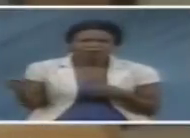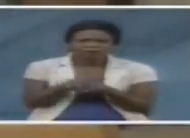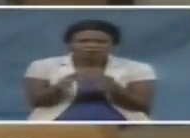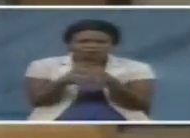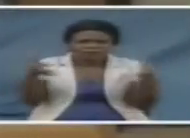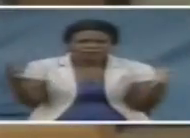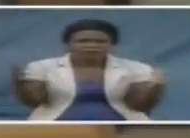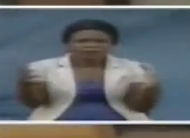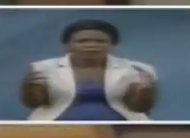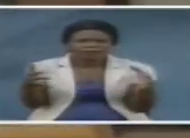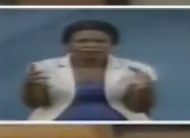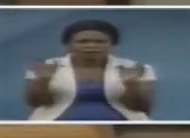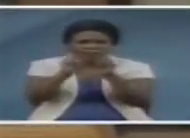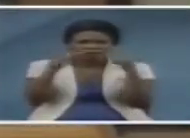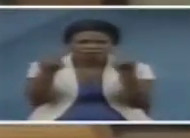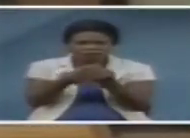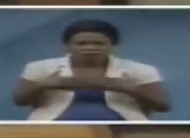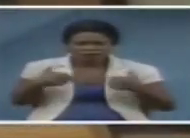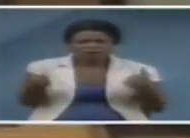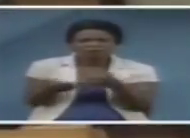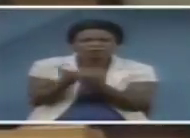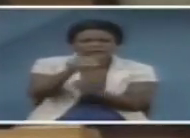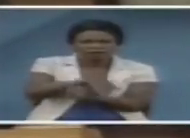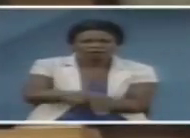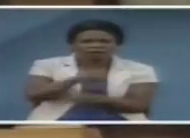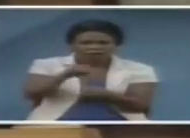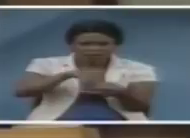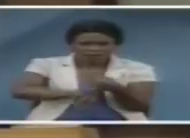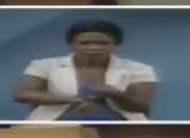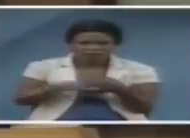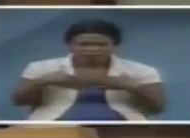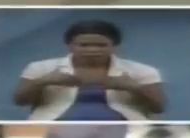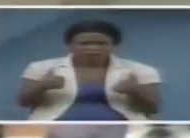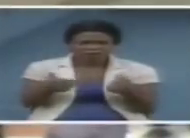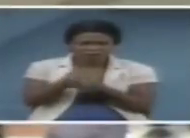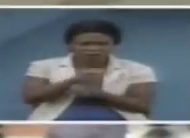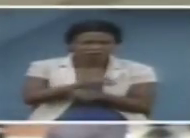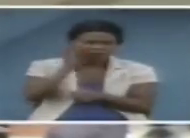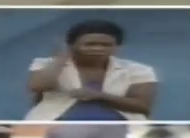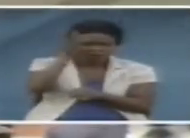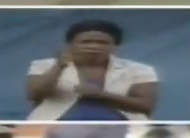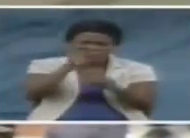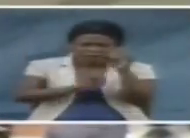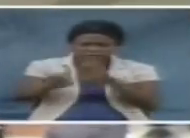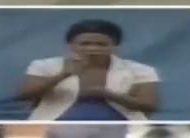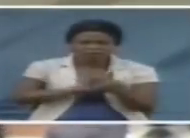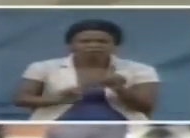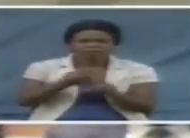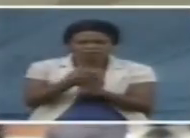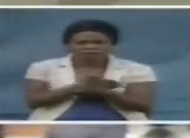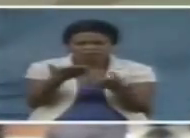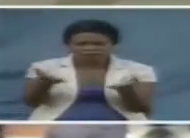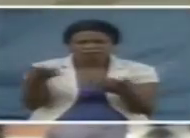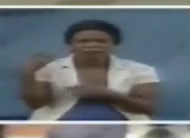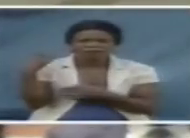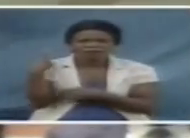to increase the resource envelope and enhance universal health coverage. This social health insurance bill will